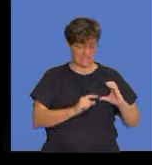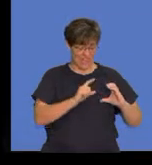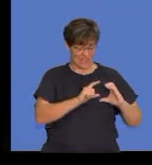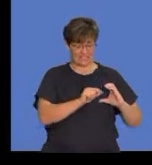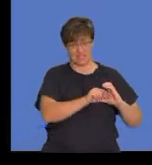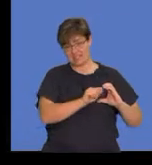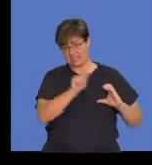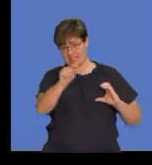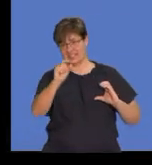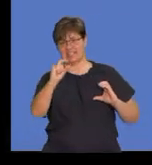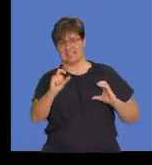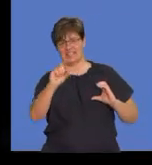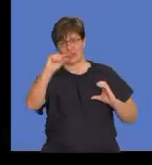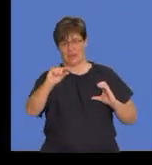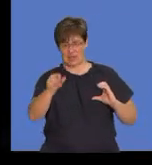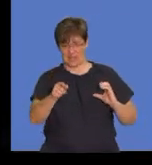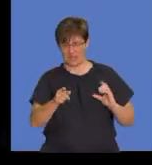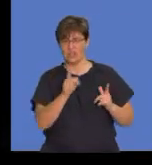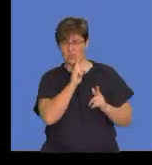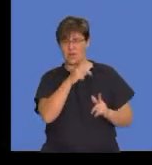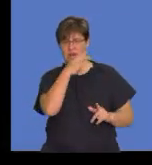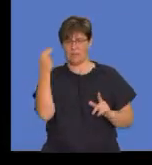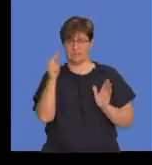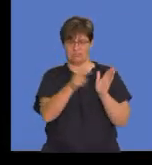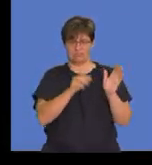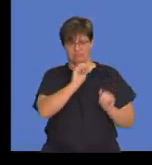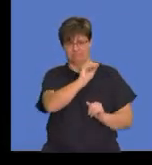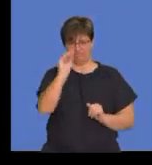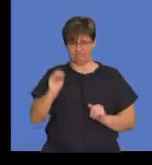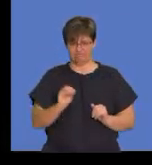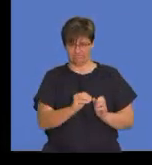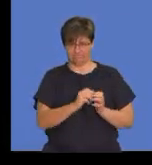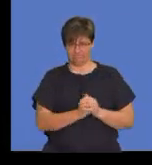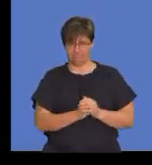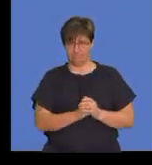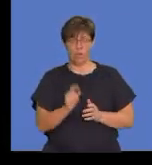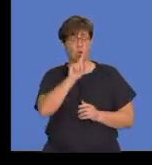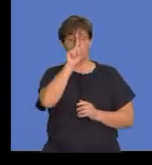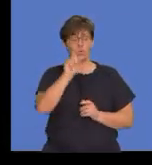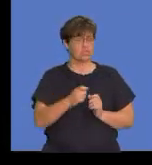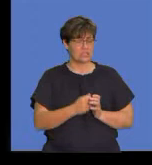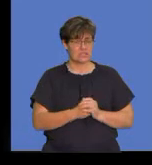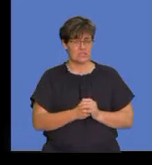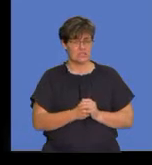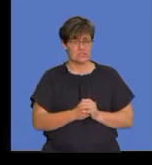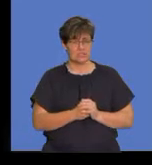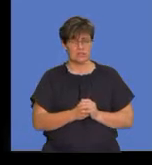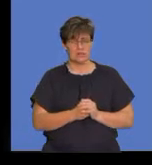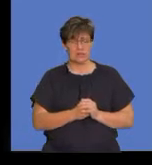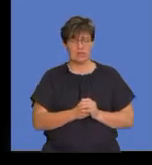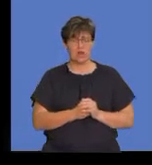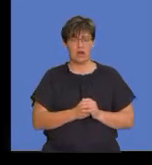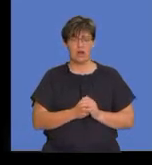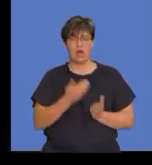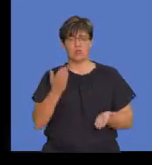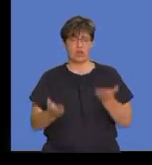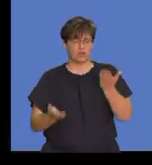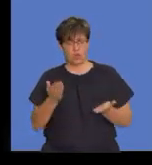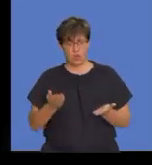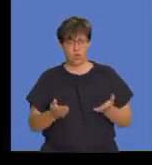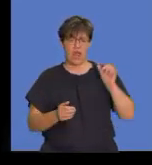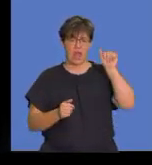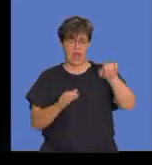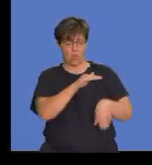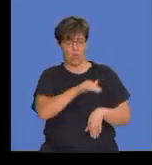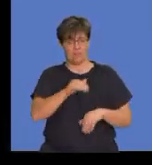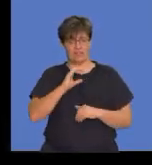vertex C. So we name it according to that. The big question will be, what will then be the ratio of A